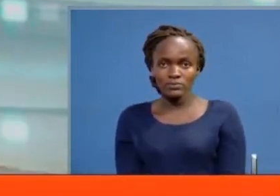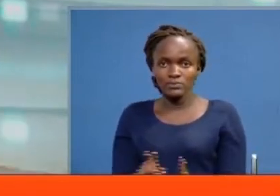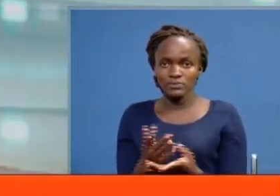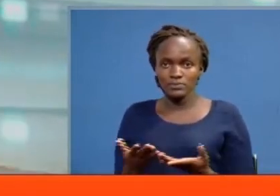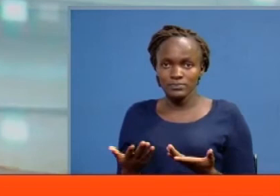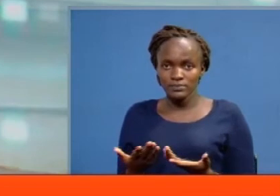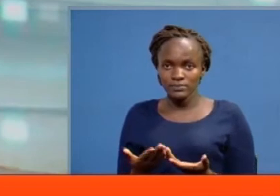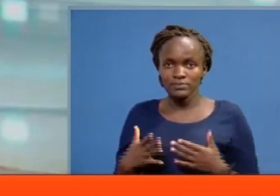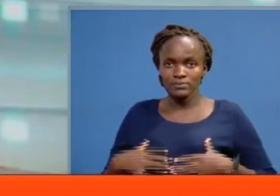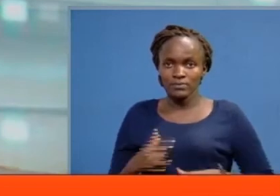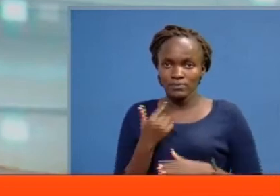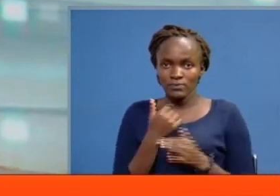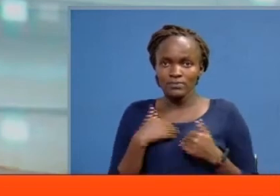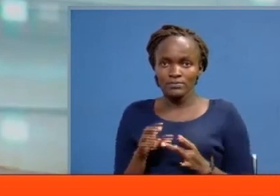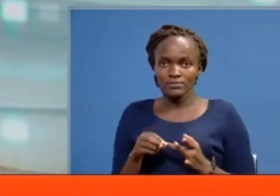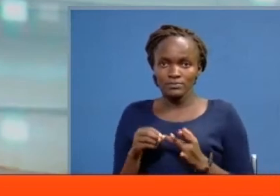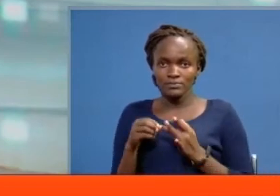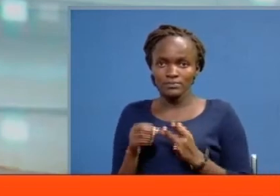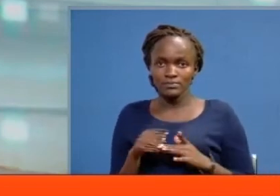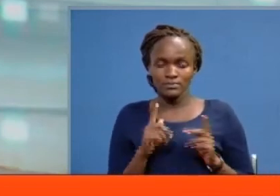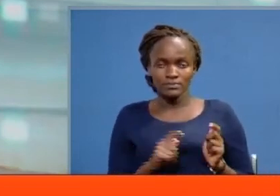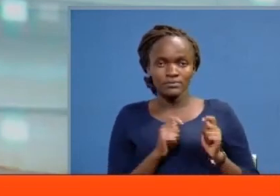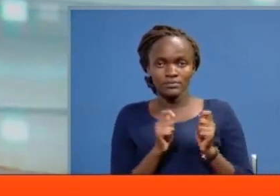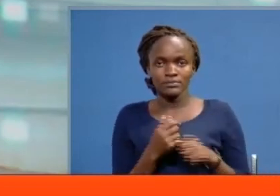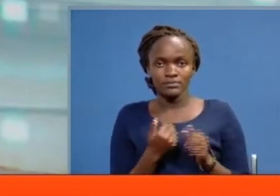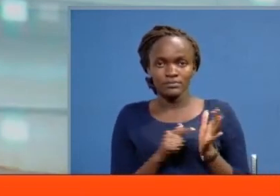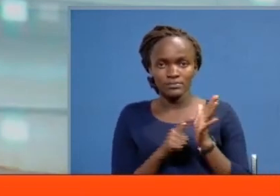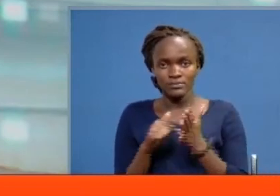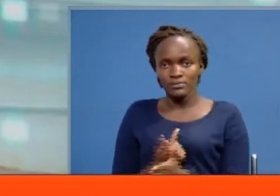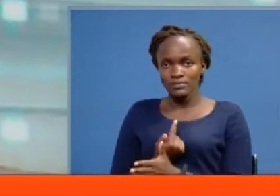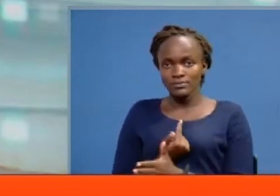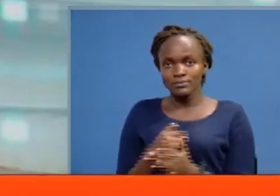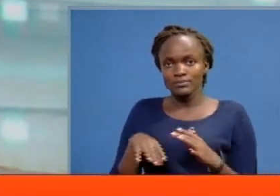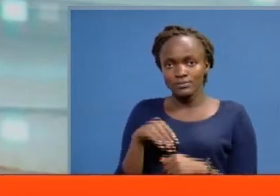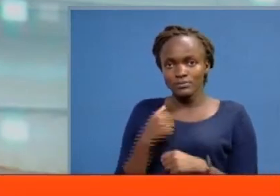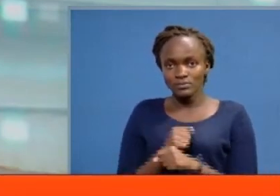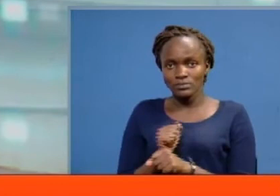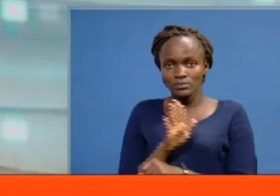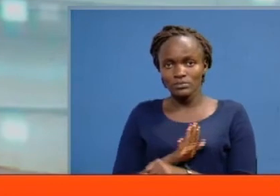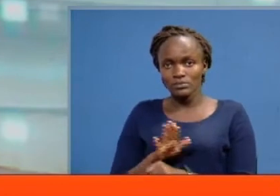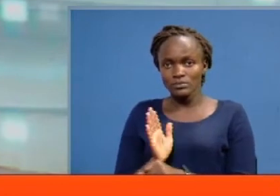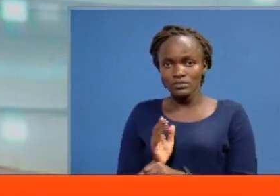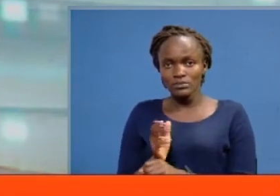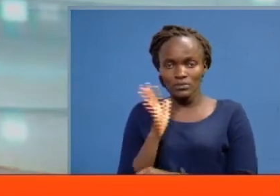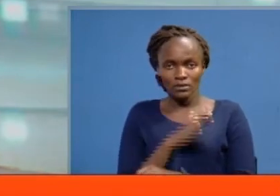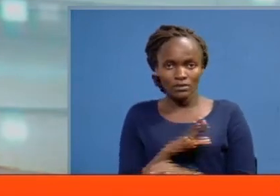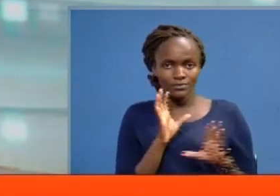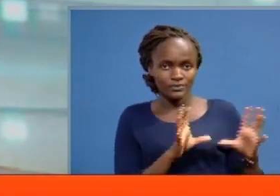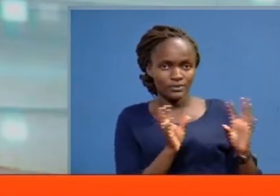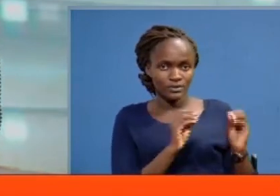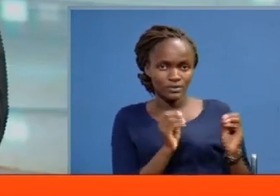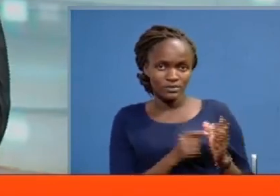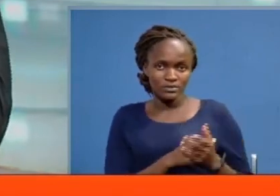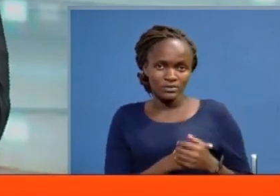can people who have special talents bring themselves out in the workplace without looking like they are forcing it too much,